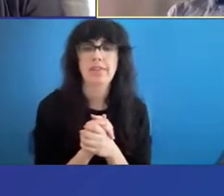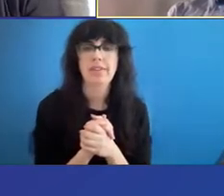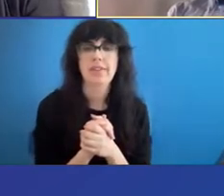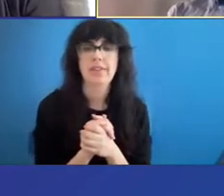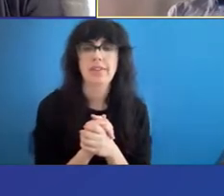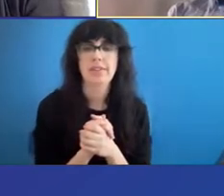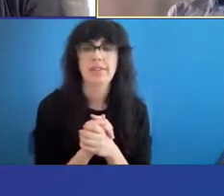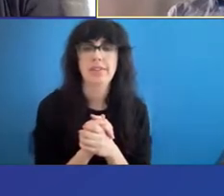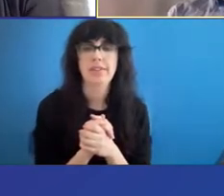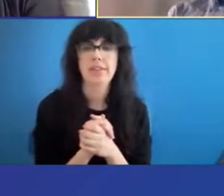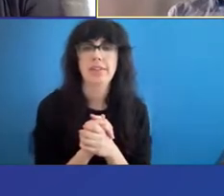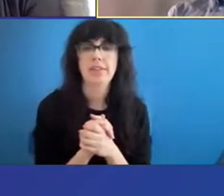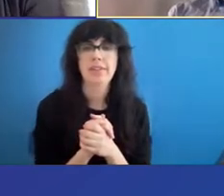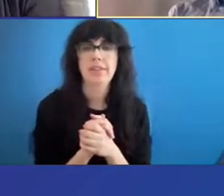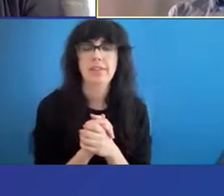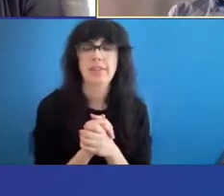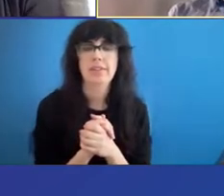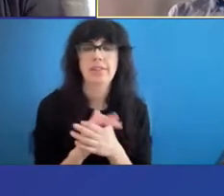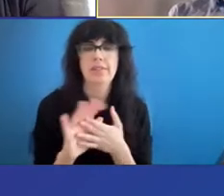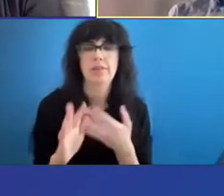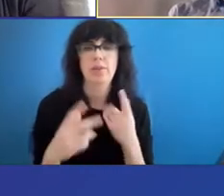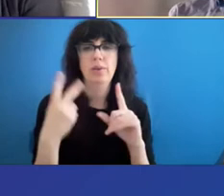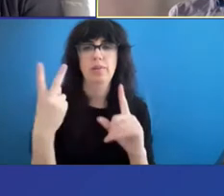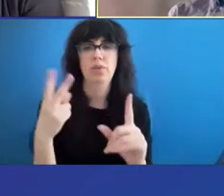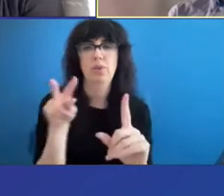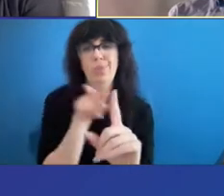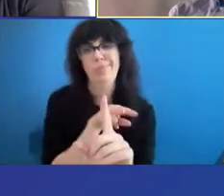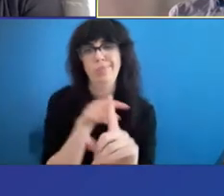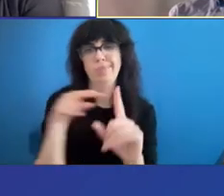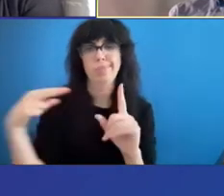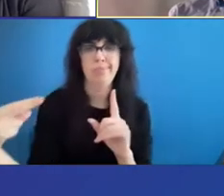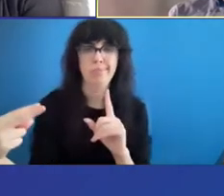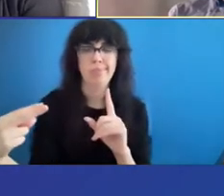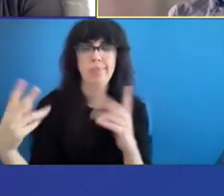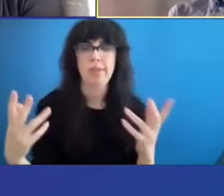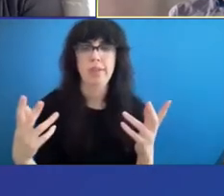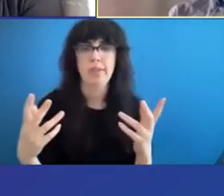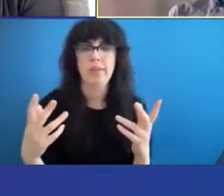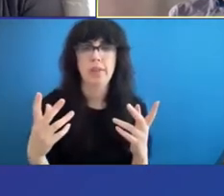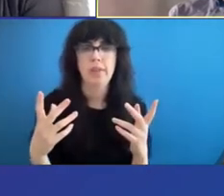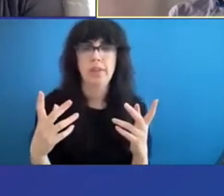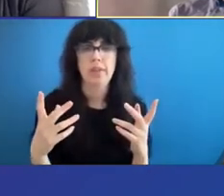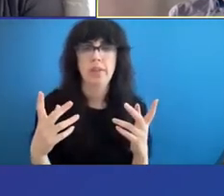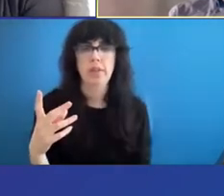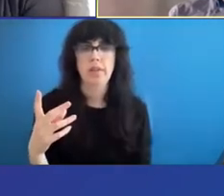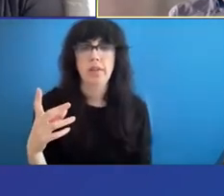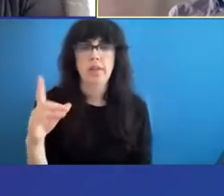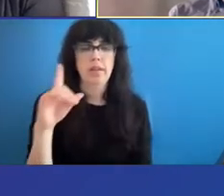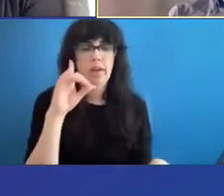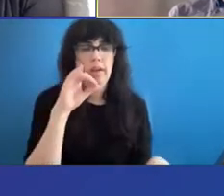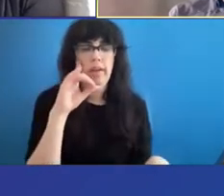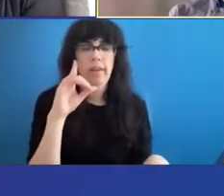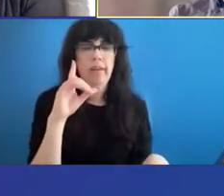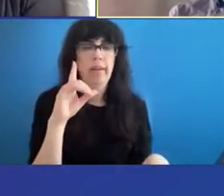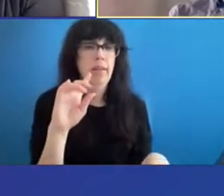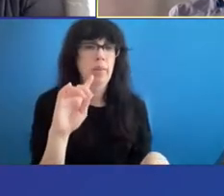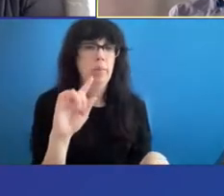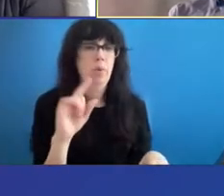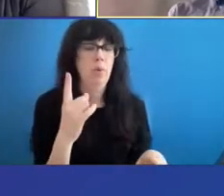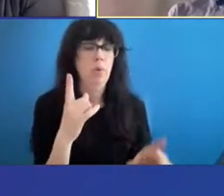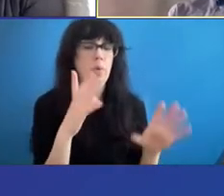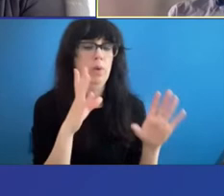I mean, that there's two sides to that. I mean, I think that by potentially just focusing